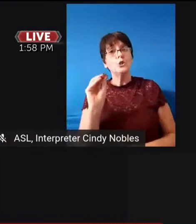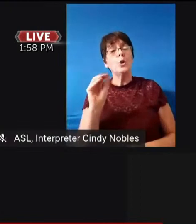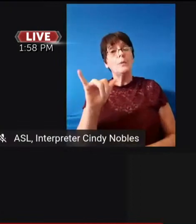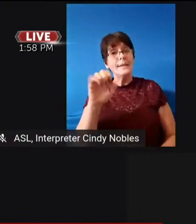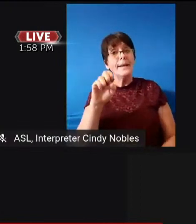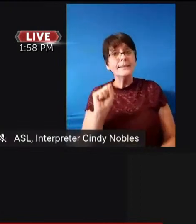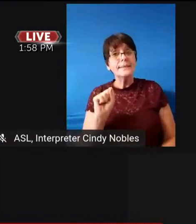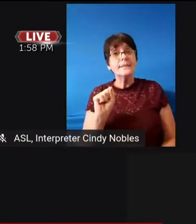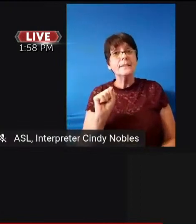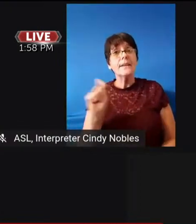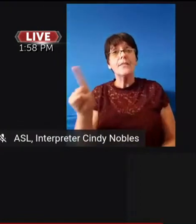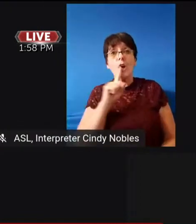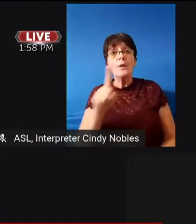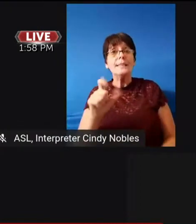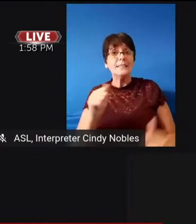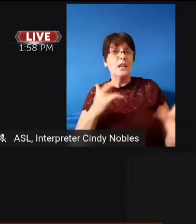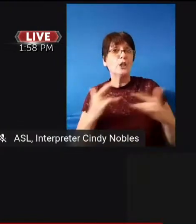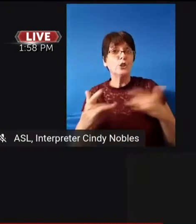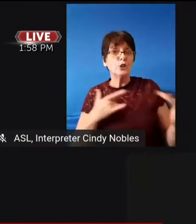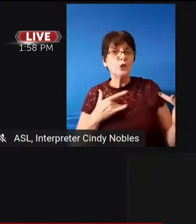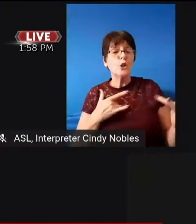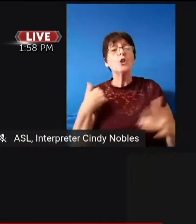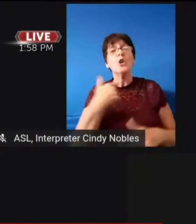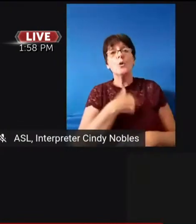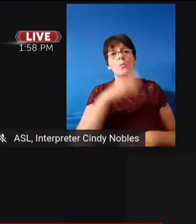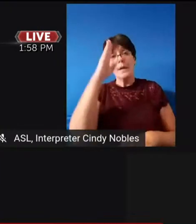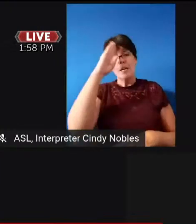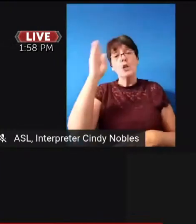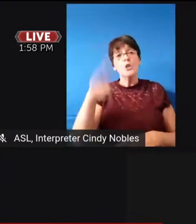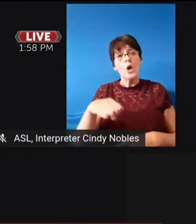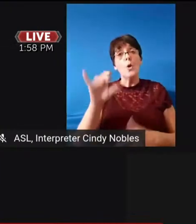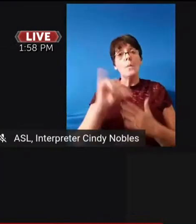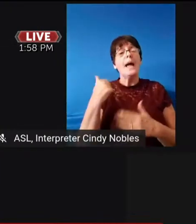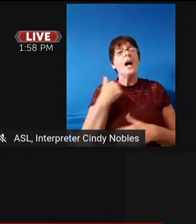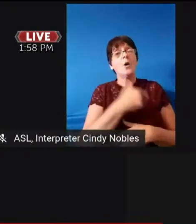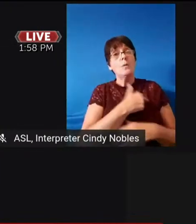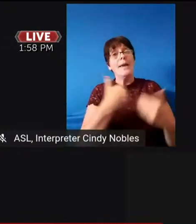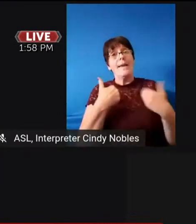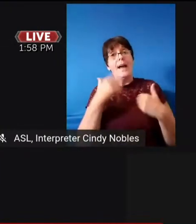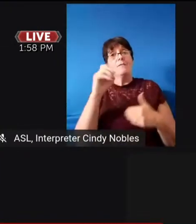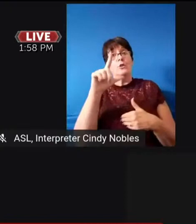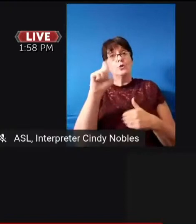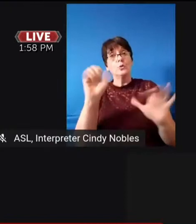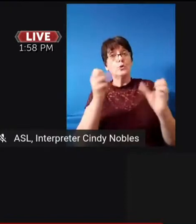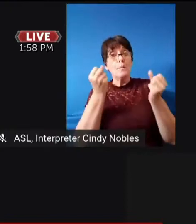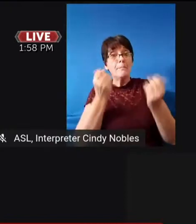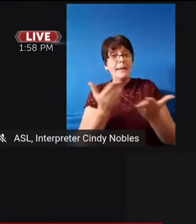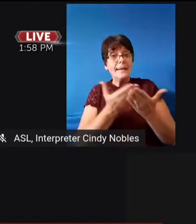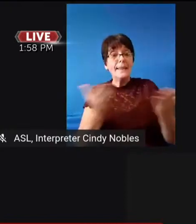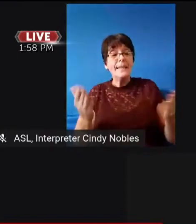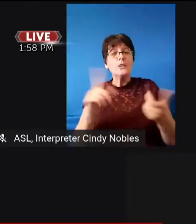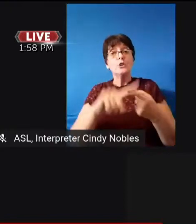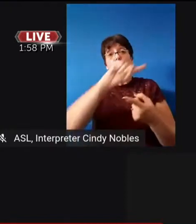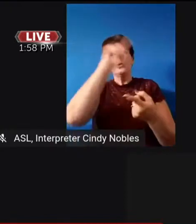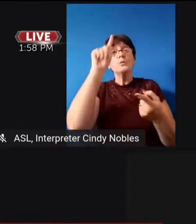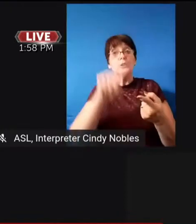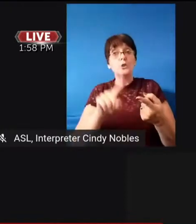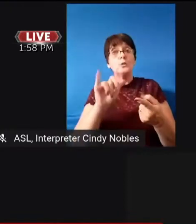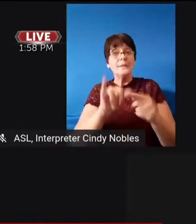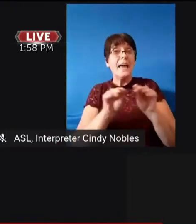Yes, there is concern. We know that we have the tools to do many of the things to reduce transmission.